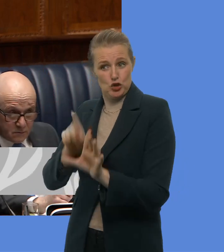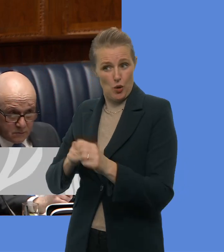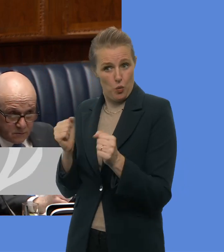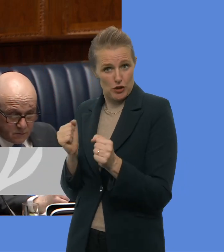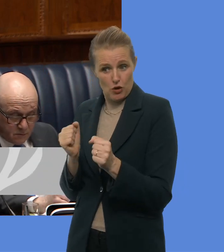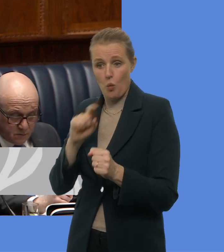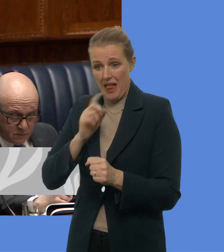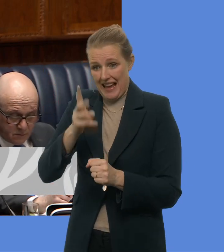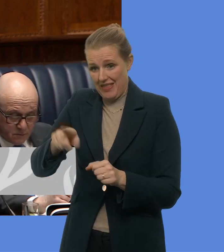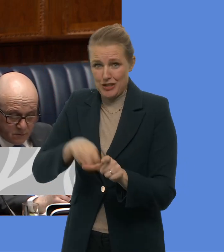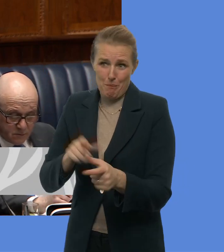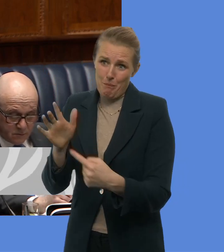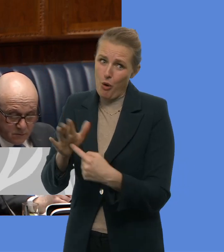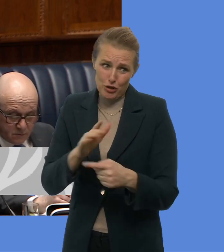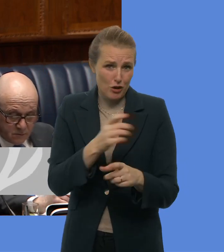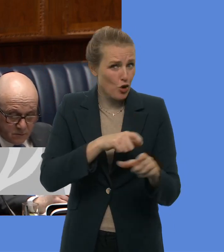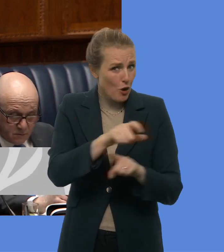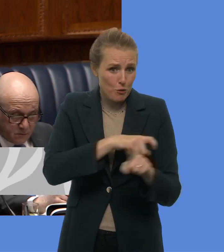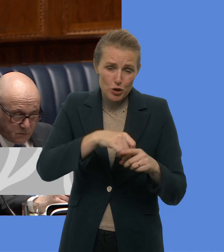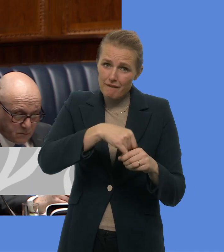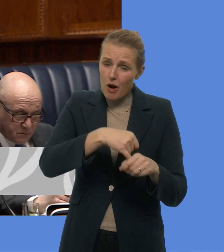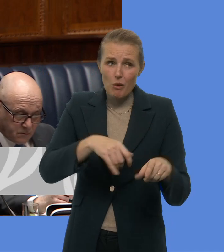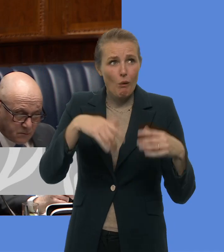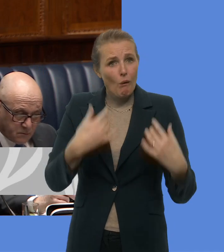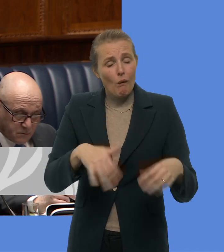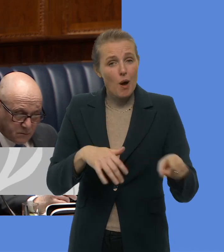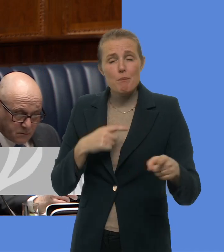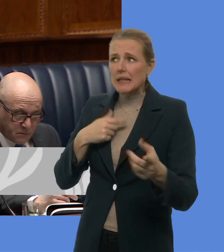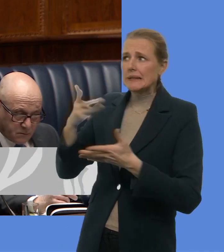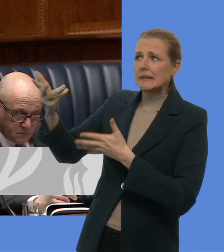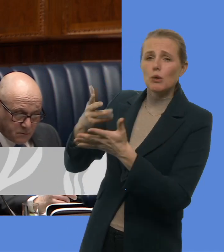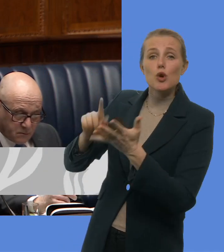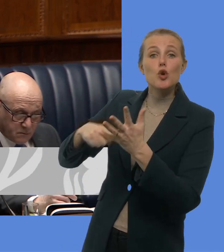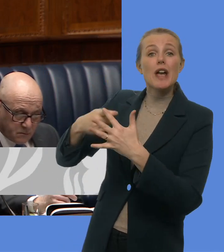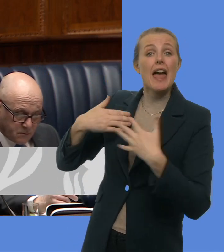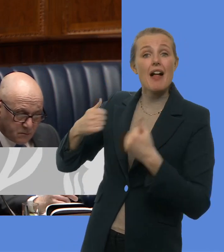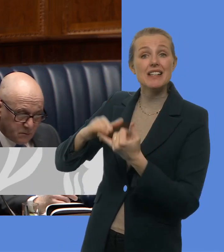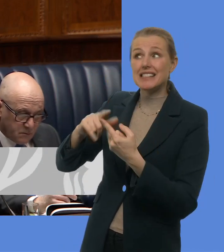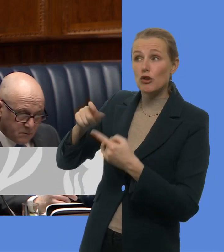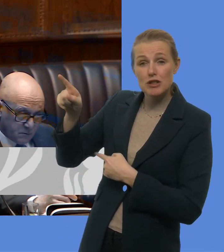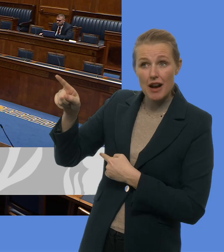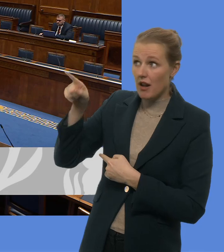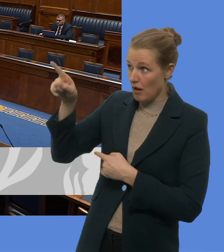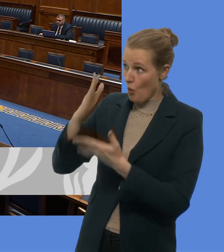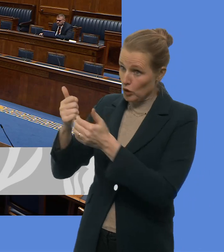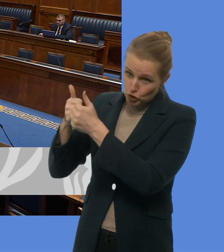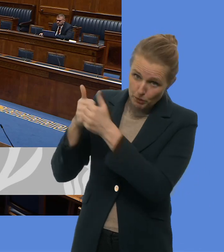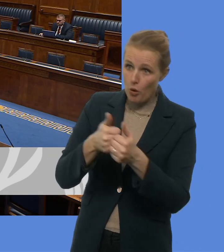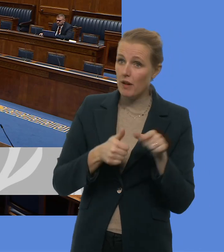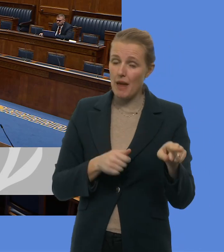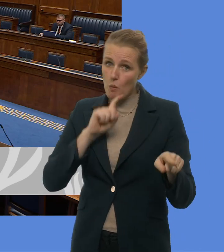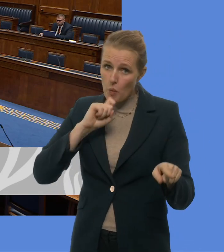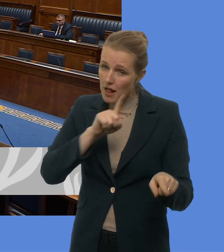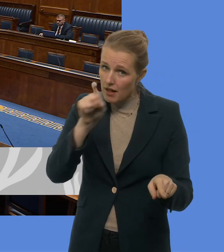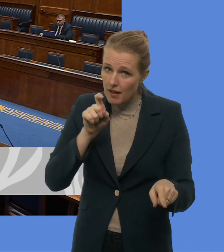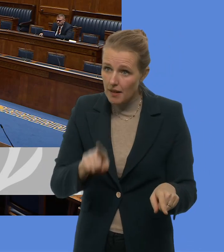can I ask what engagements he's had with the UK Health Secretary on this topic, and what is he doing to support this key sector?